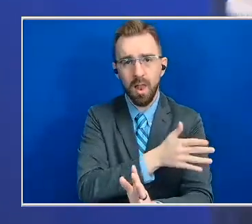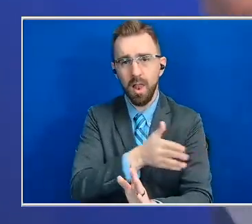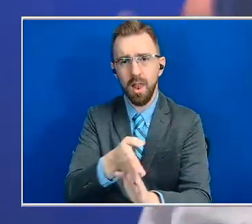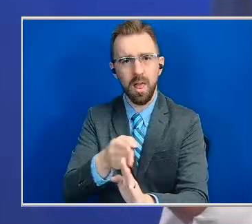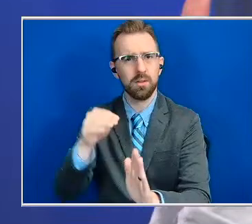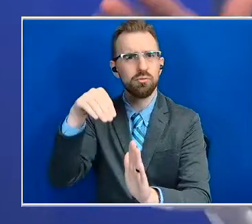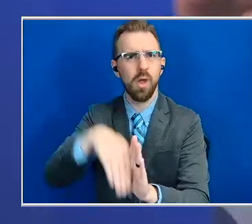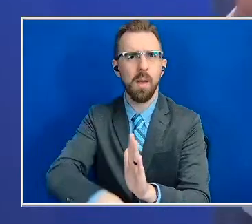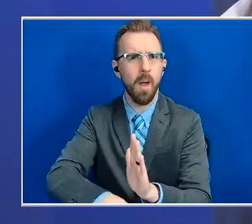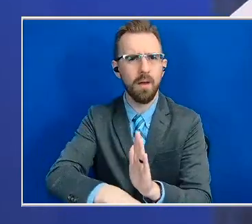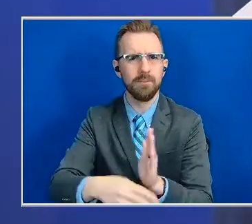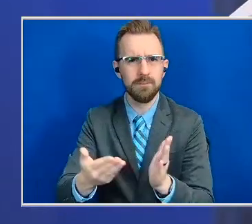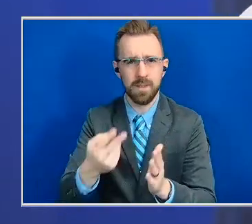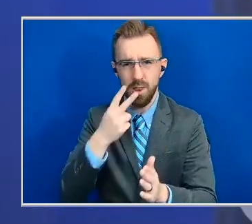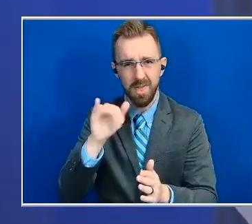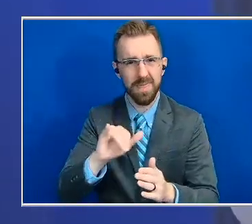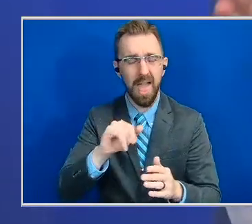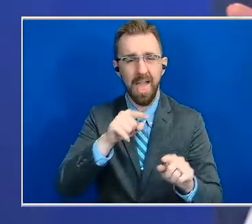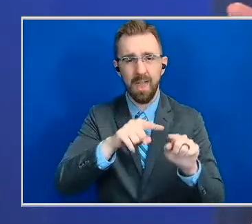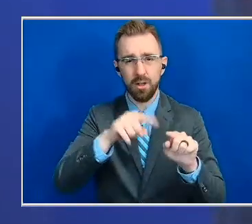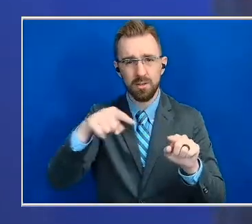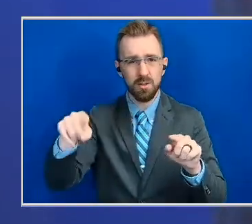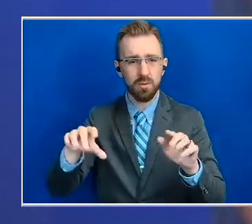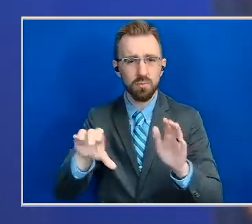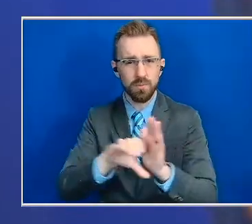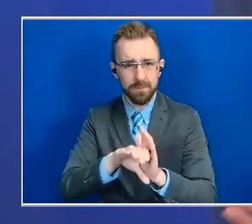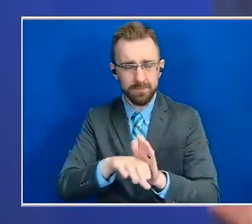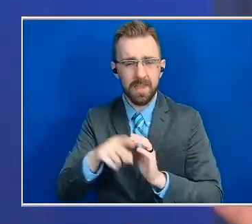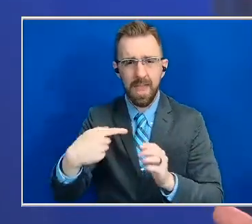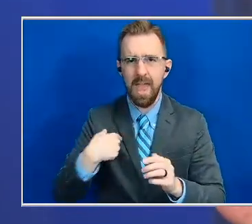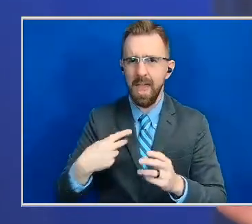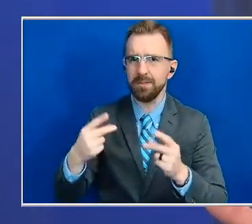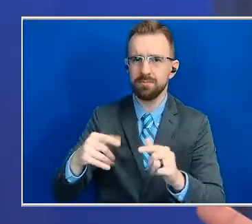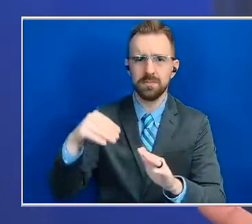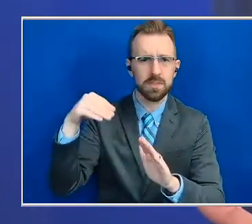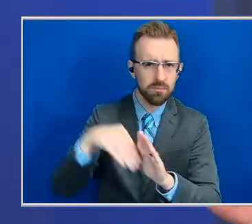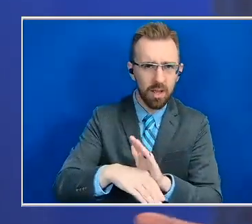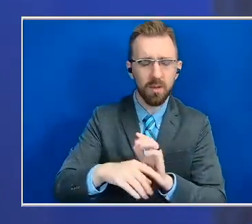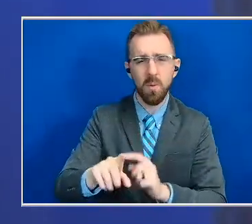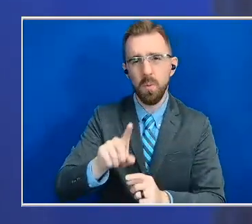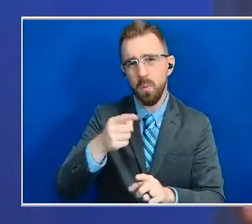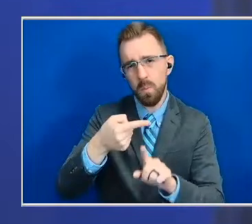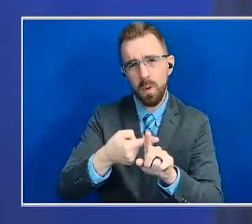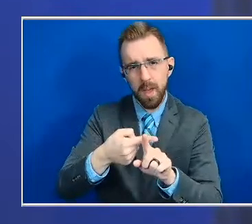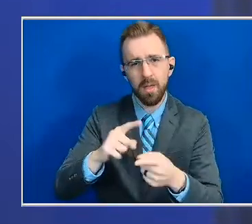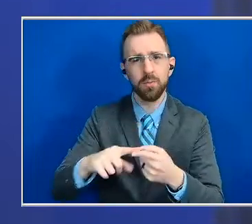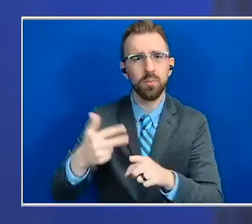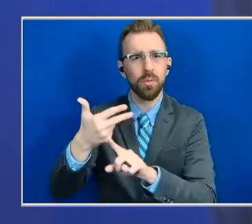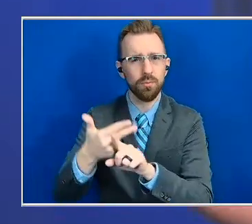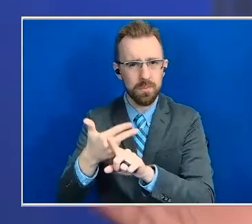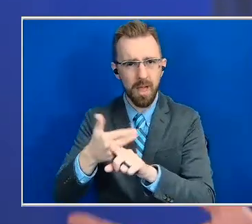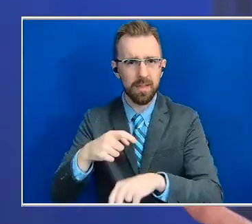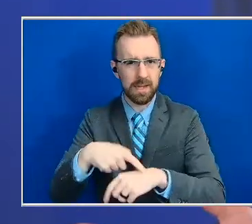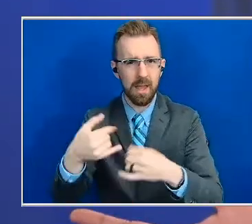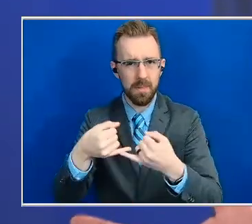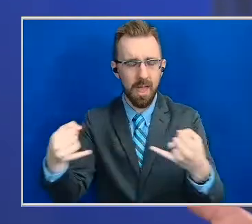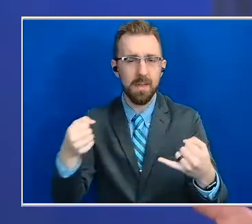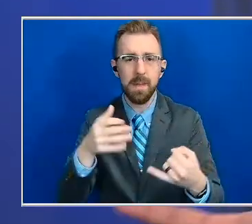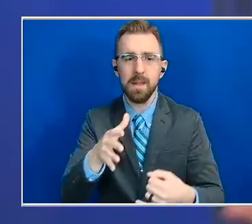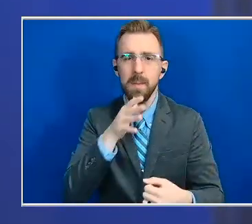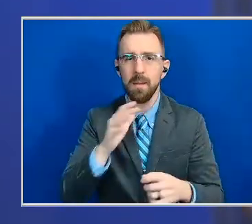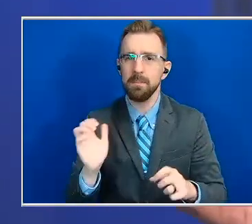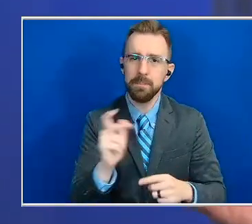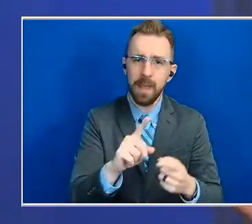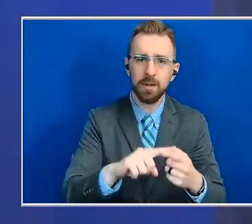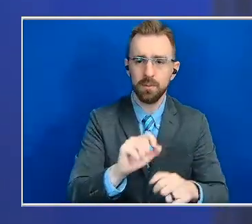you look at that graph, there is this rapid decline that happens around the 1 to 3 month time frame, which is when a lot of moms are returning back to work.